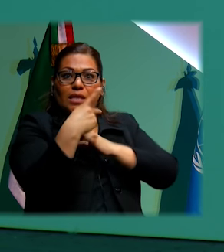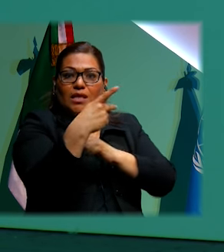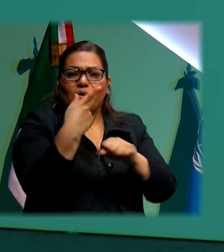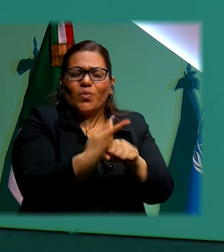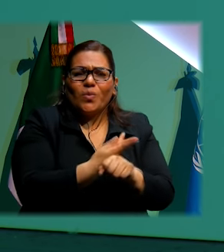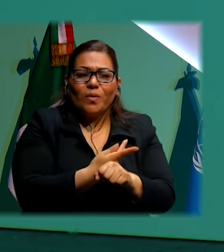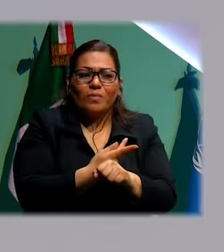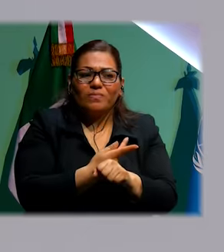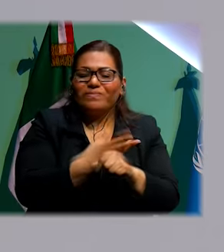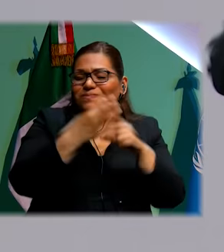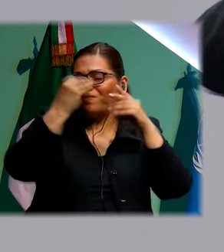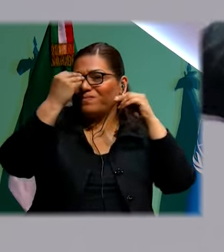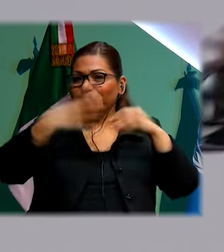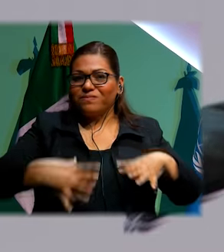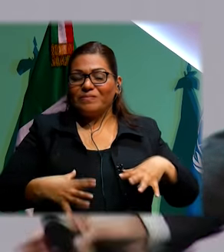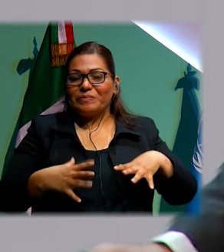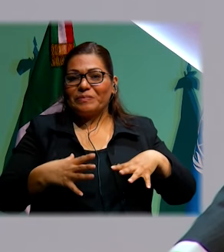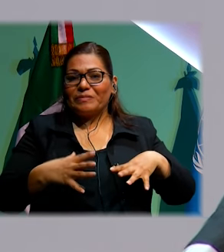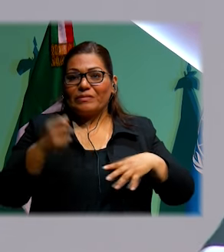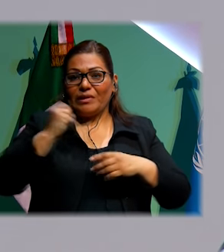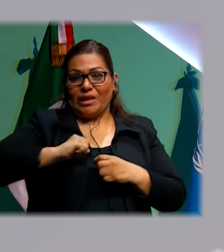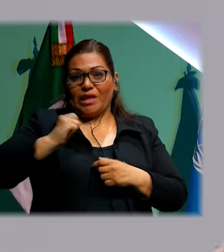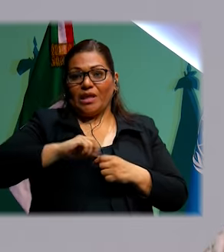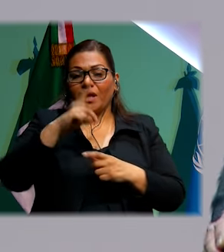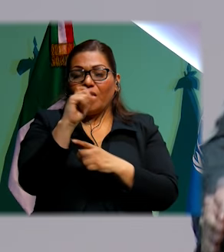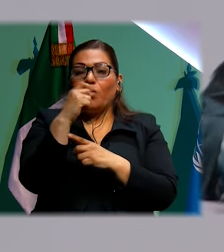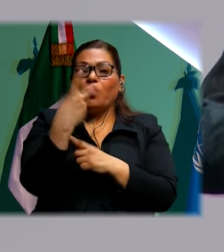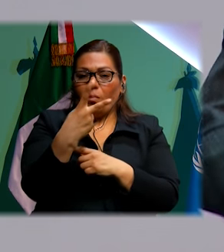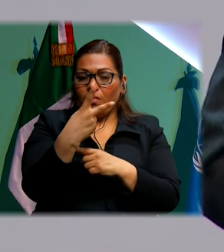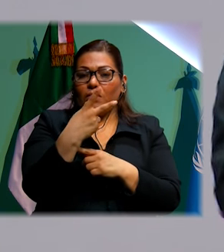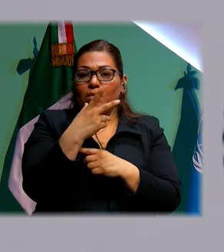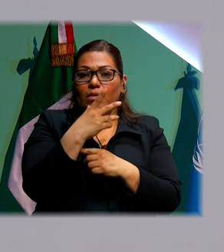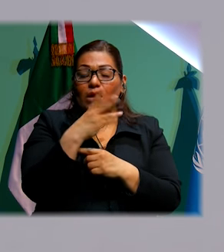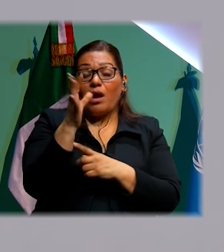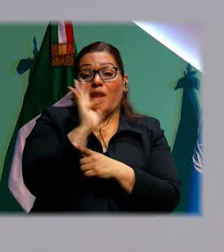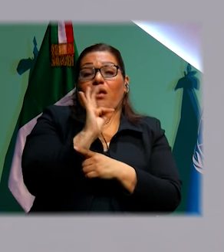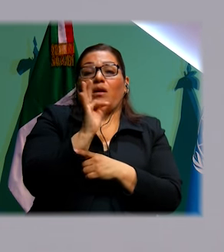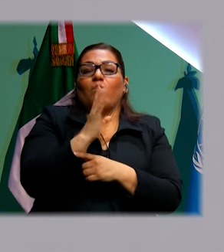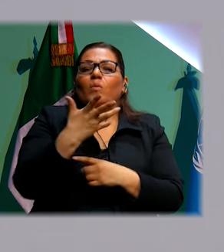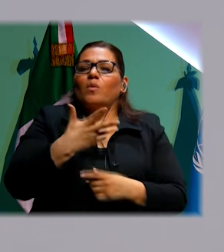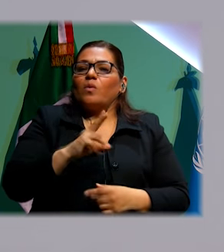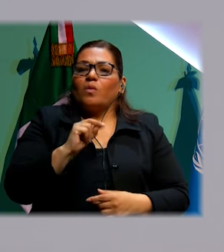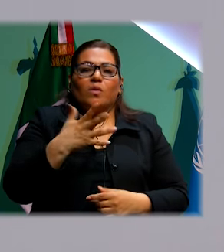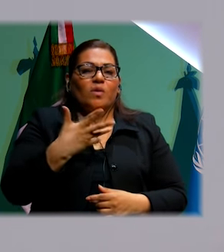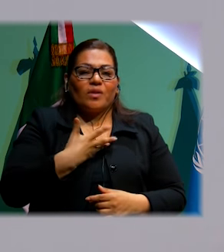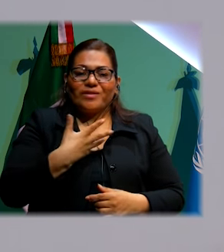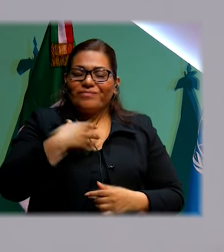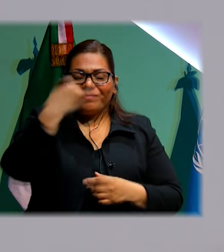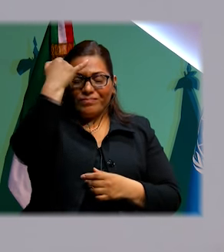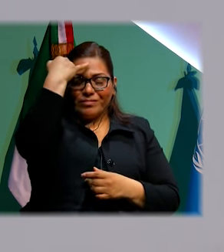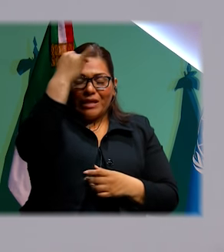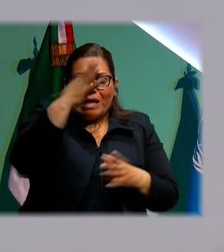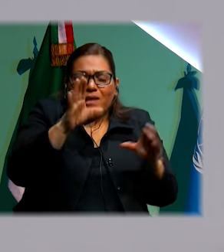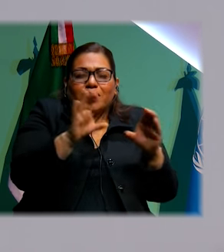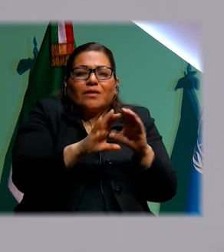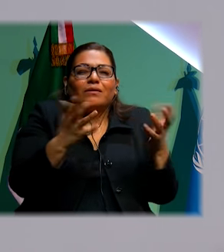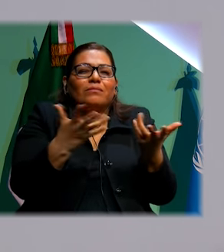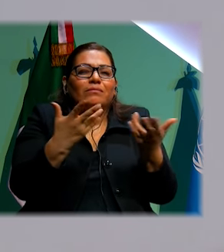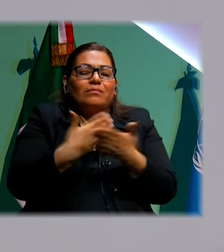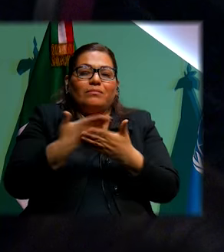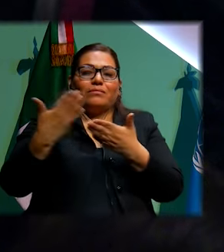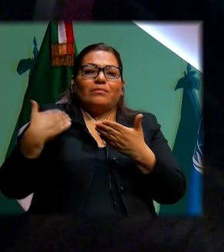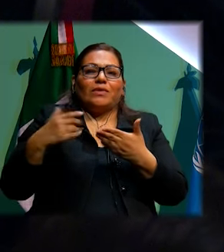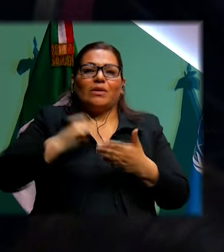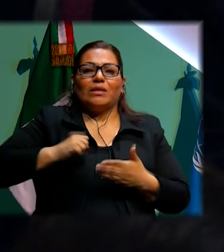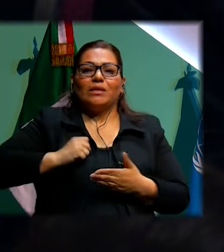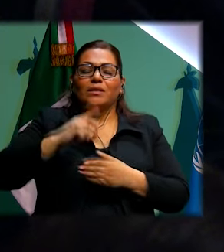22nd century may have no idea what the 21st century was like if they have no access to our emails, our